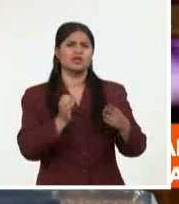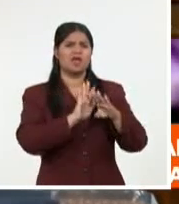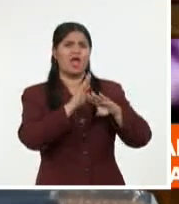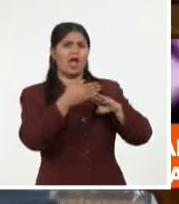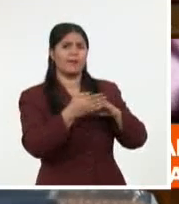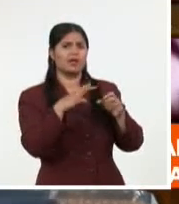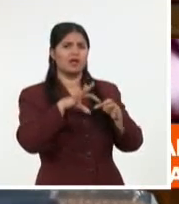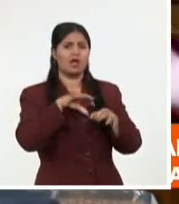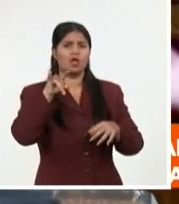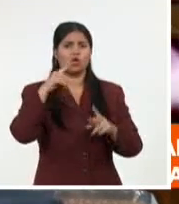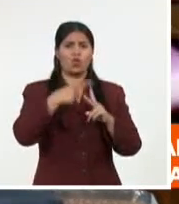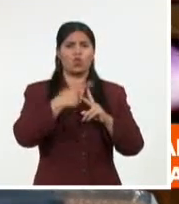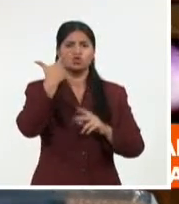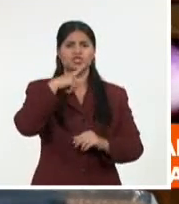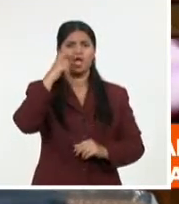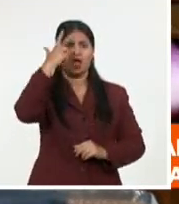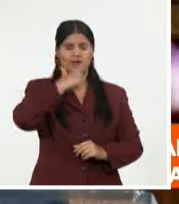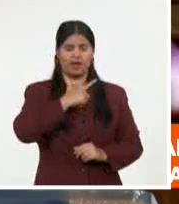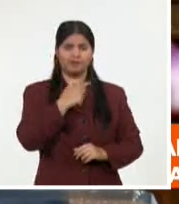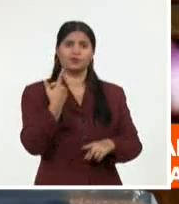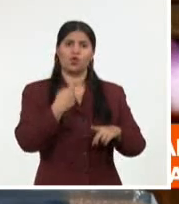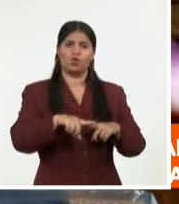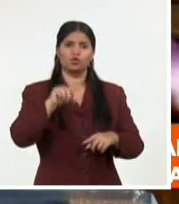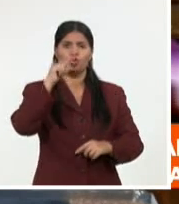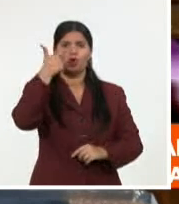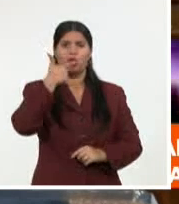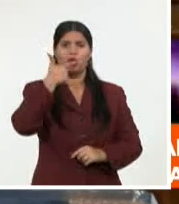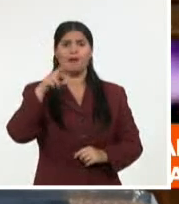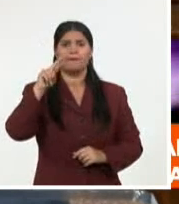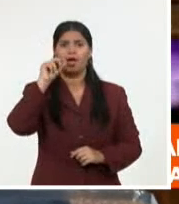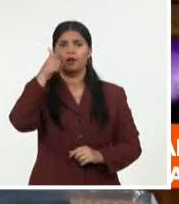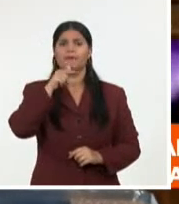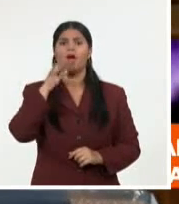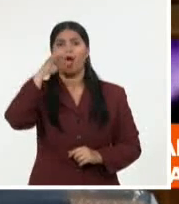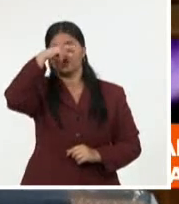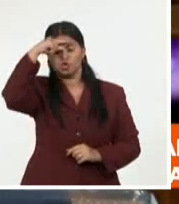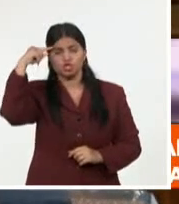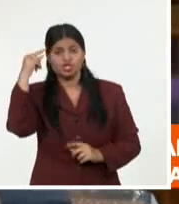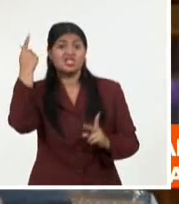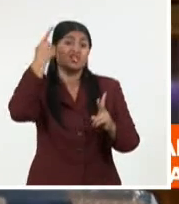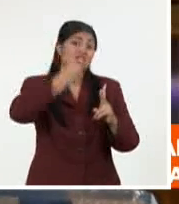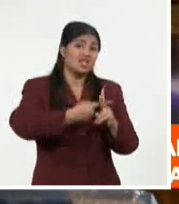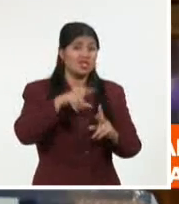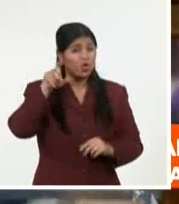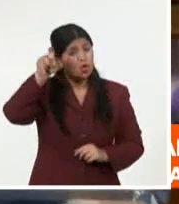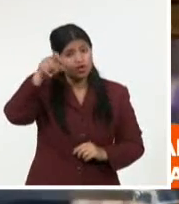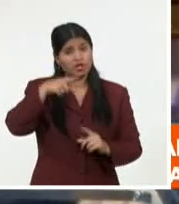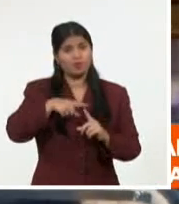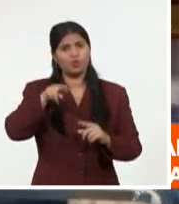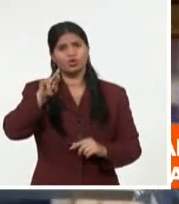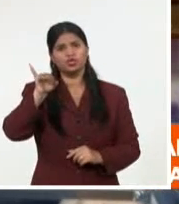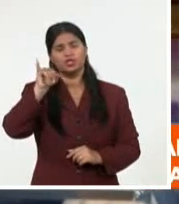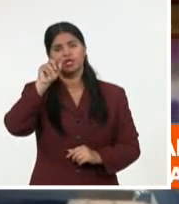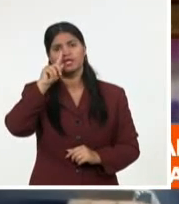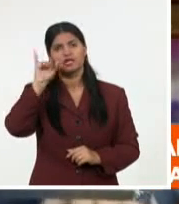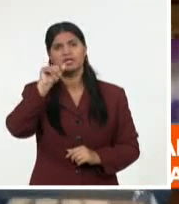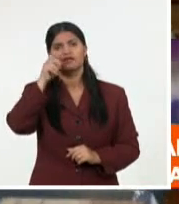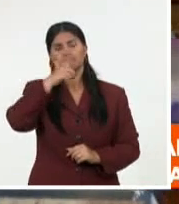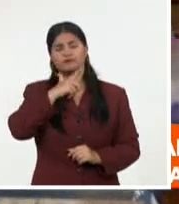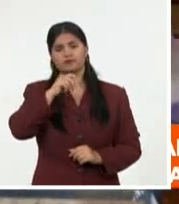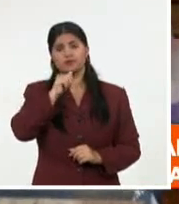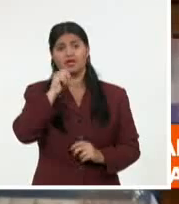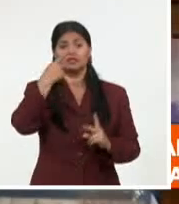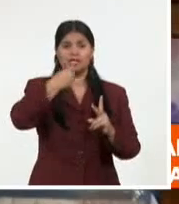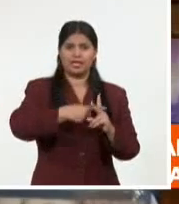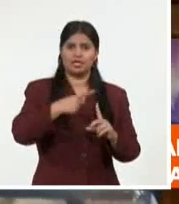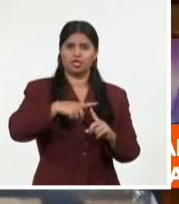Guyana, Barbados y Trinidad y Tobago. Dear brothers and sisters from the Caribbean, next December 8, 2022,